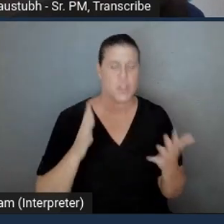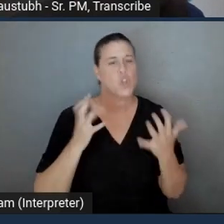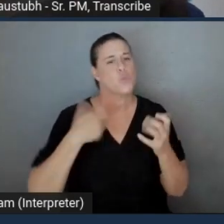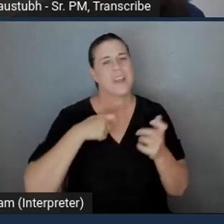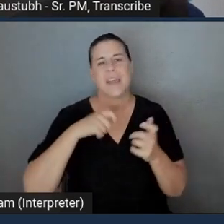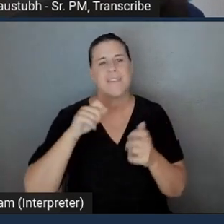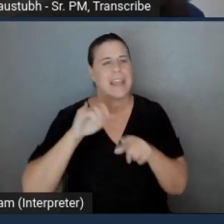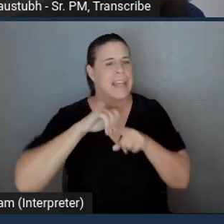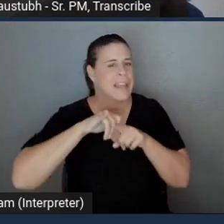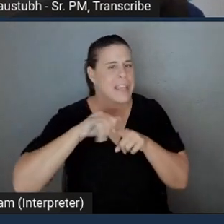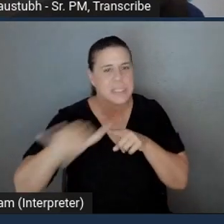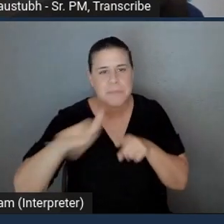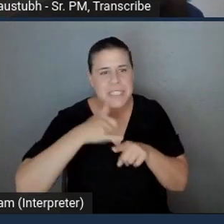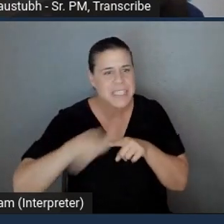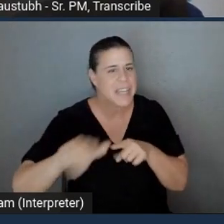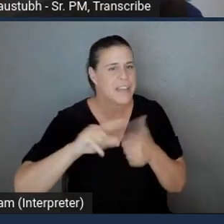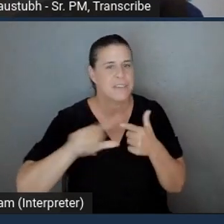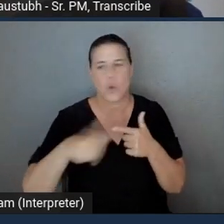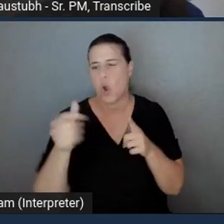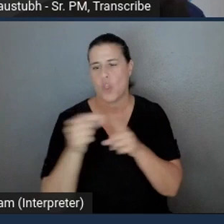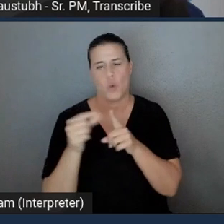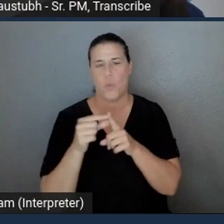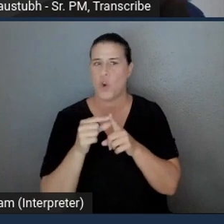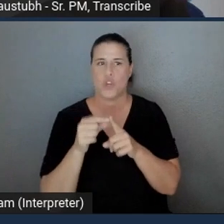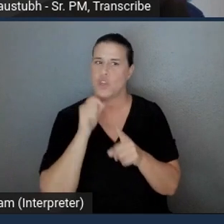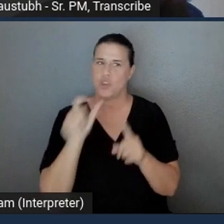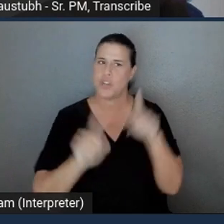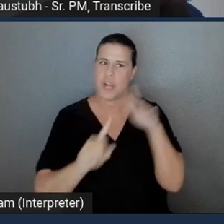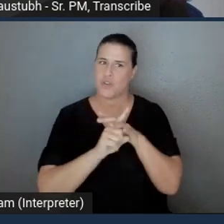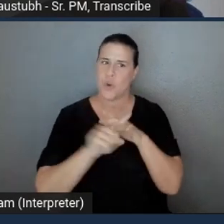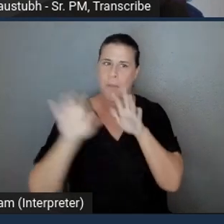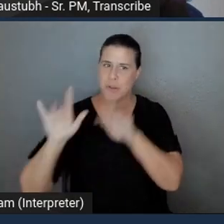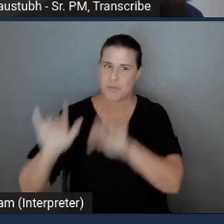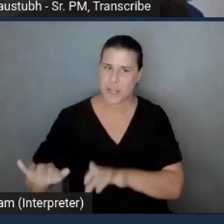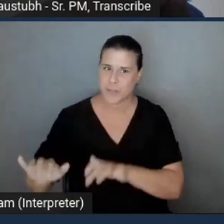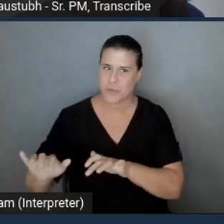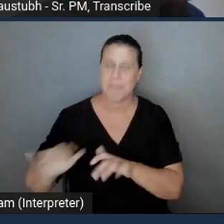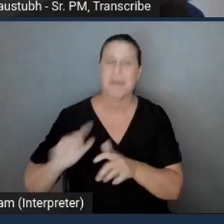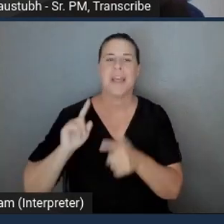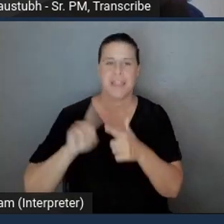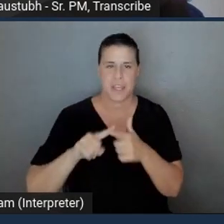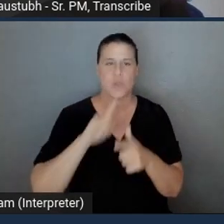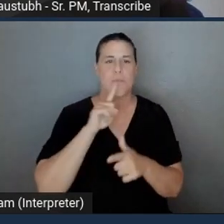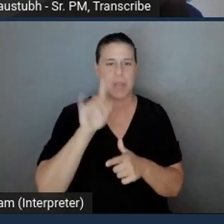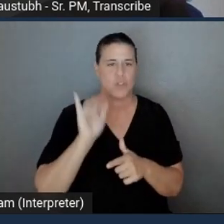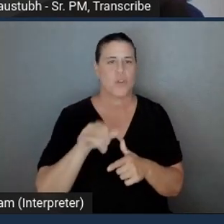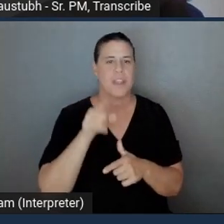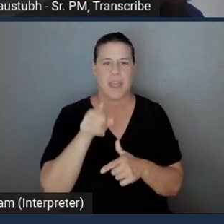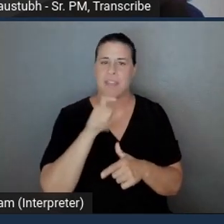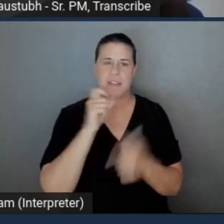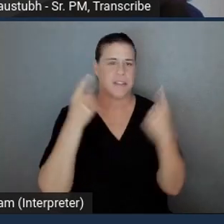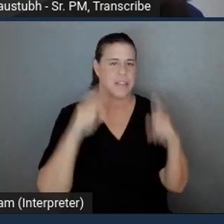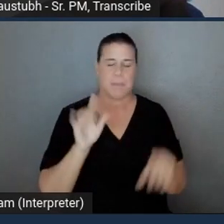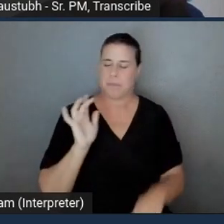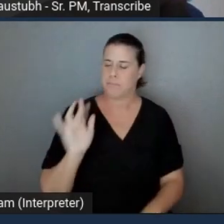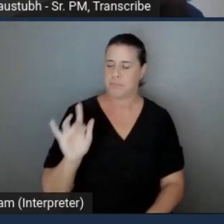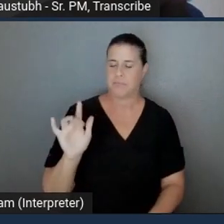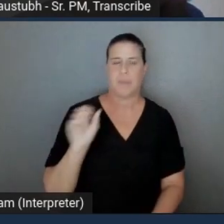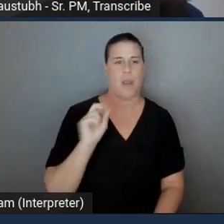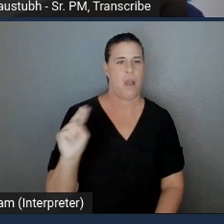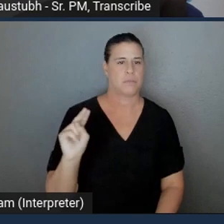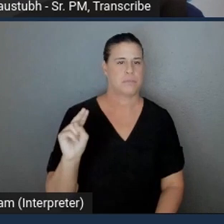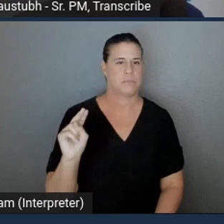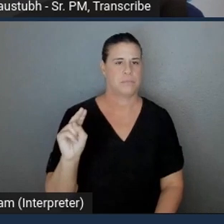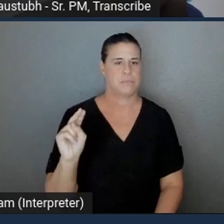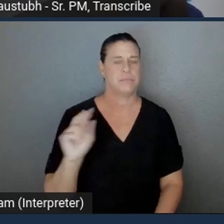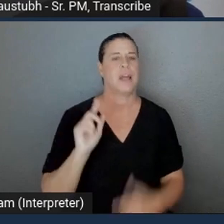or any words that, derogatory words shouldn't be showing up in your transcription, you can make sure that doesn't happen by selecting this option, right? And